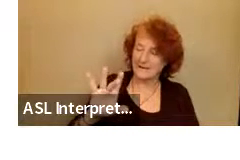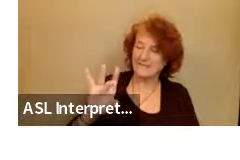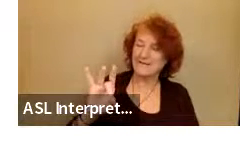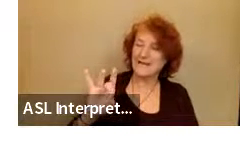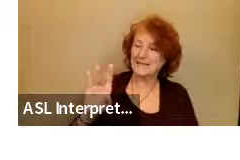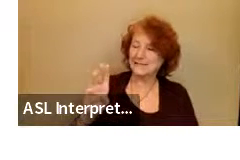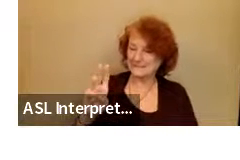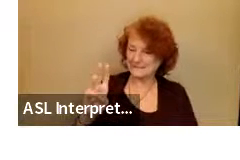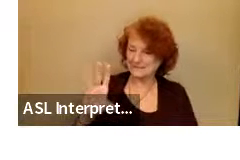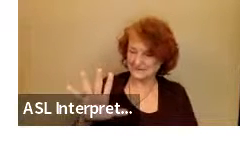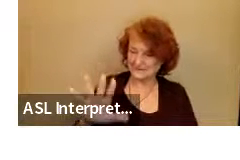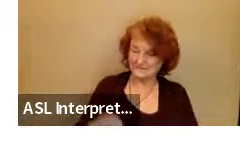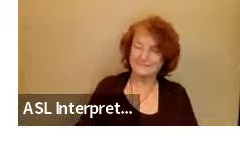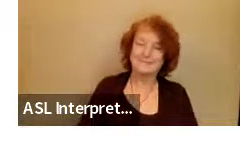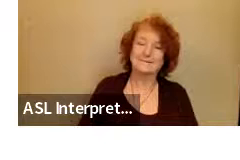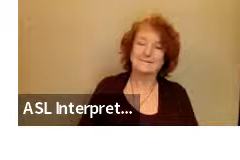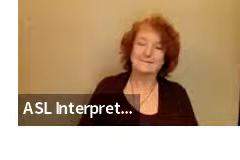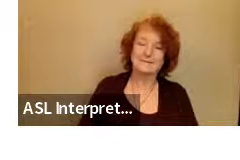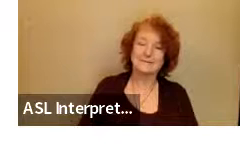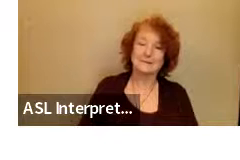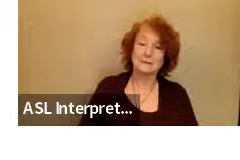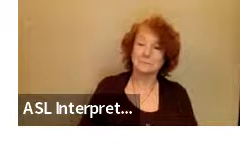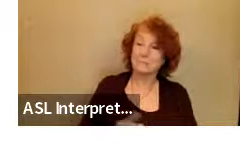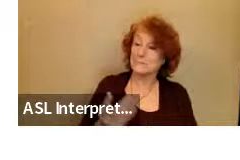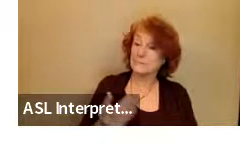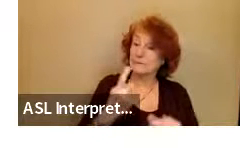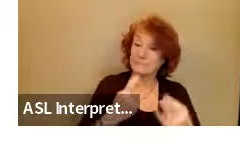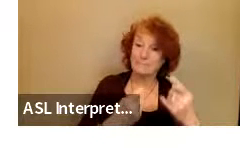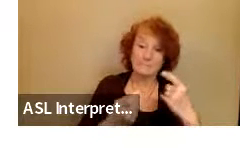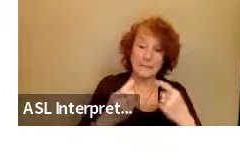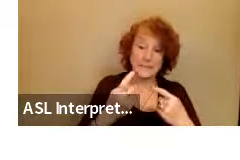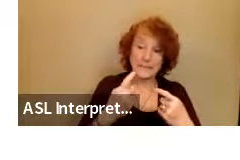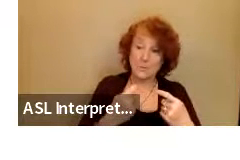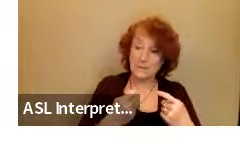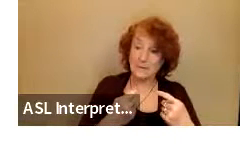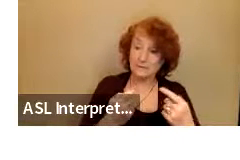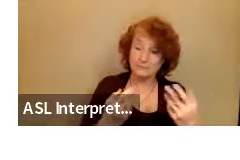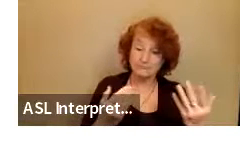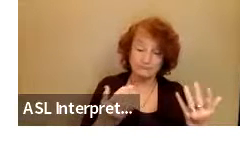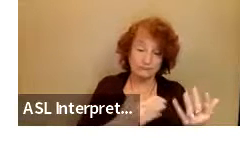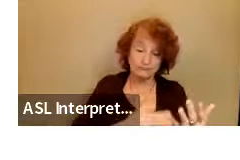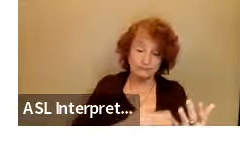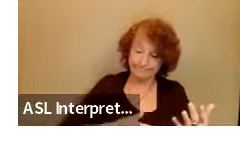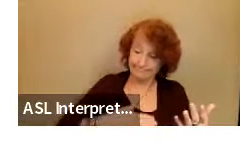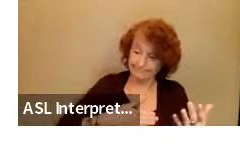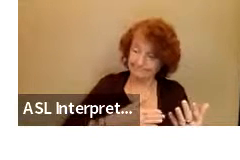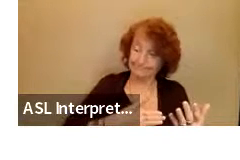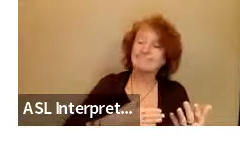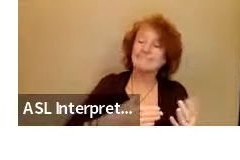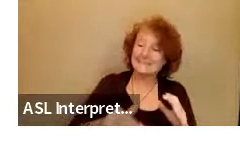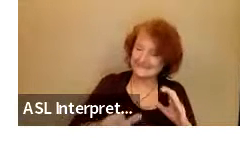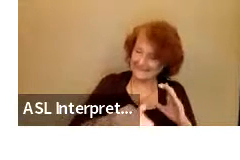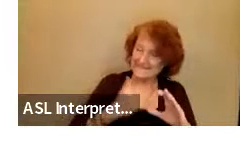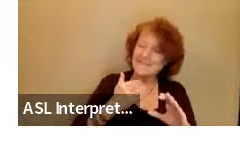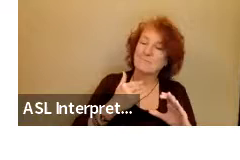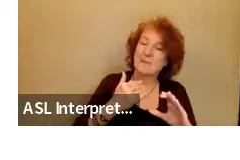495-865. And if you have any questions after this session, please feel free to email us